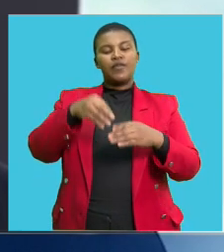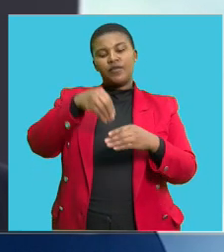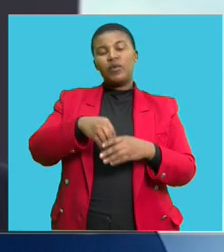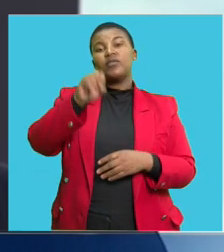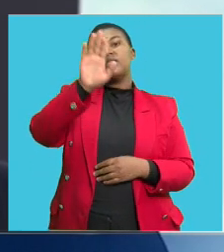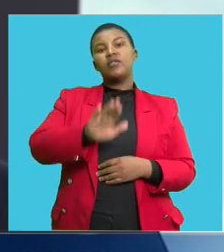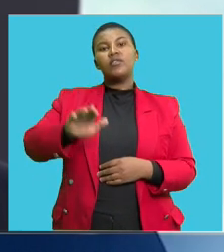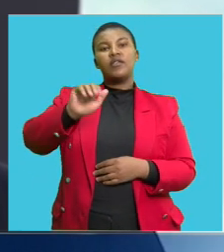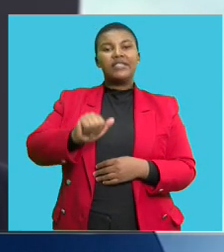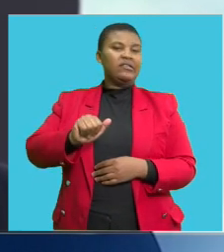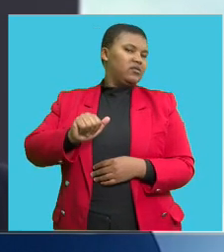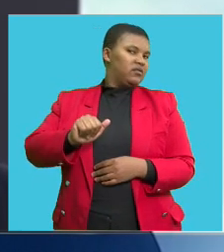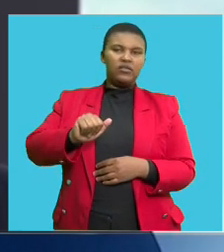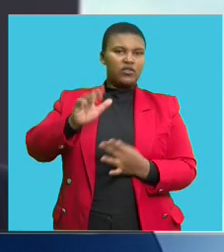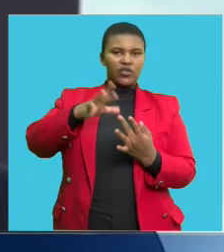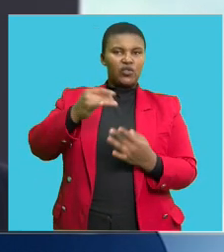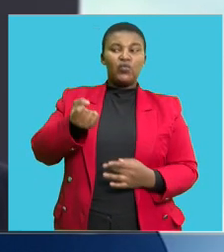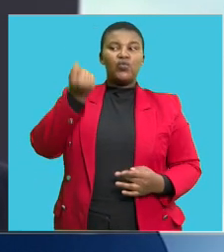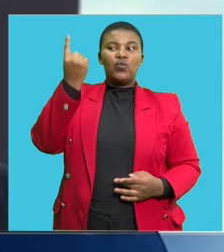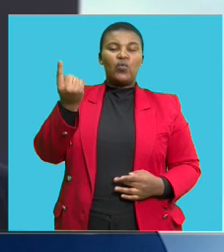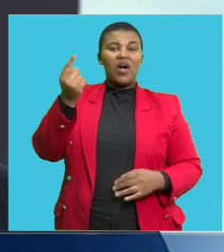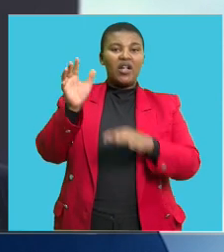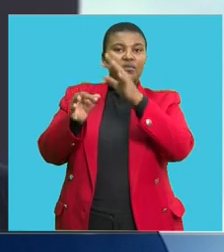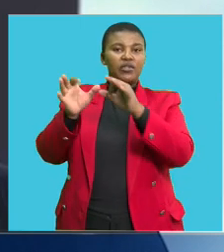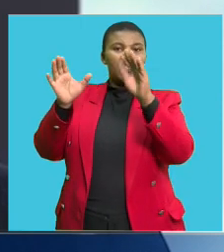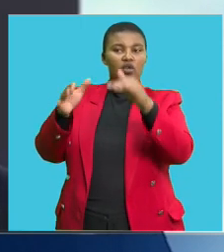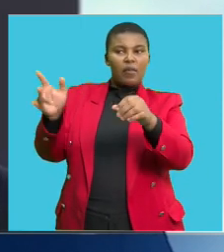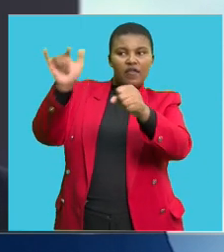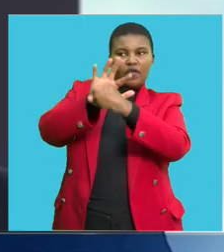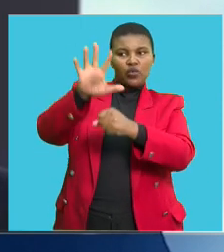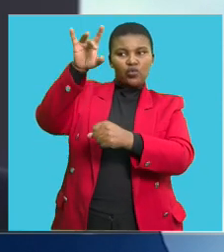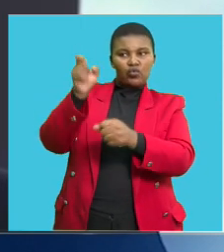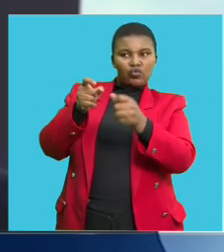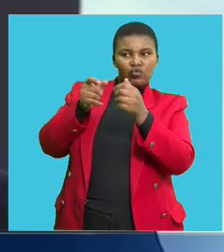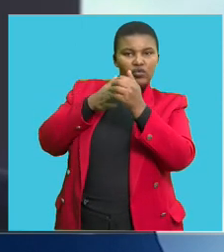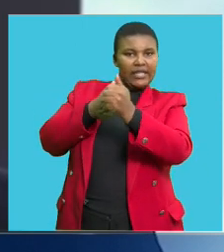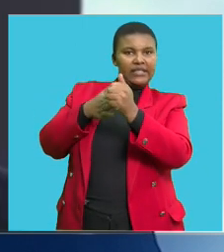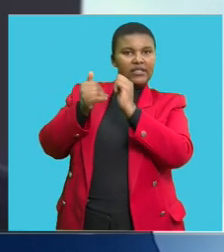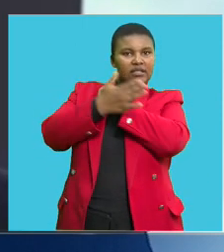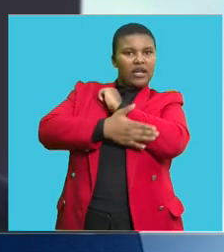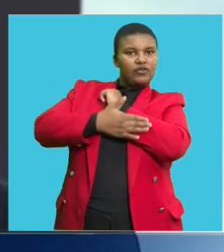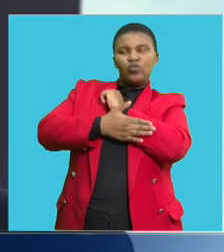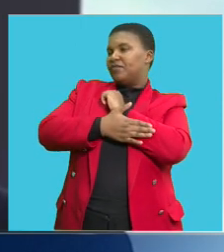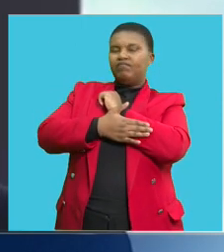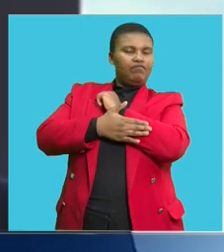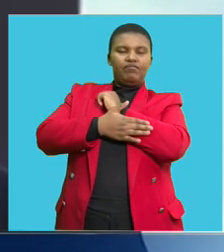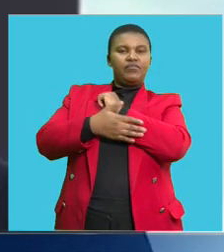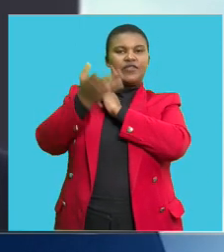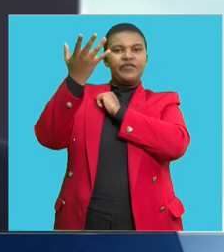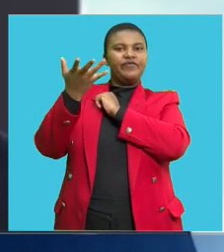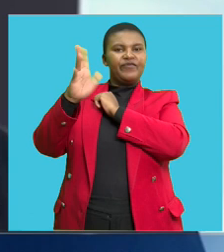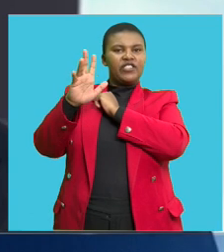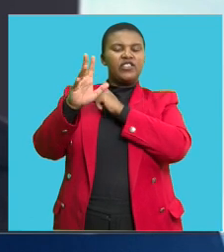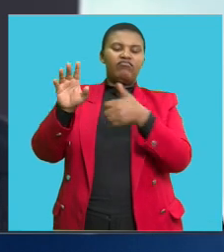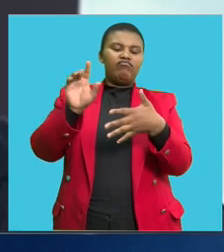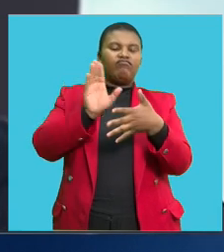political party the full mandate to govern our country alone. They have directed us